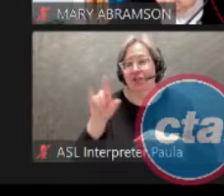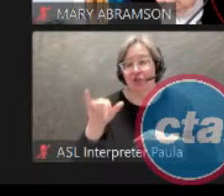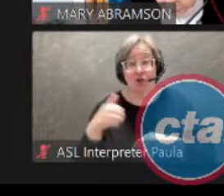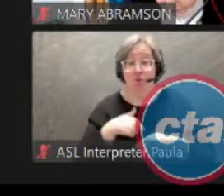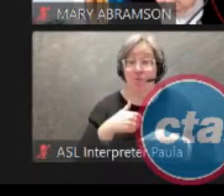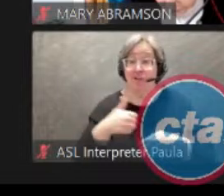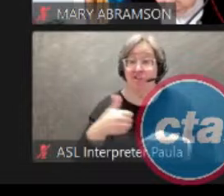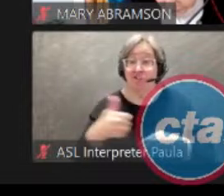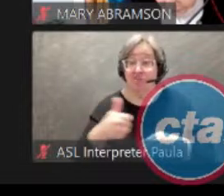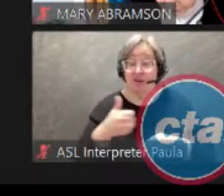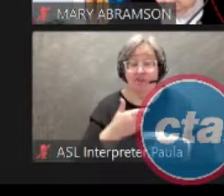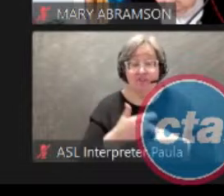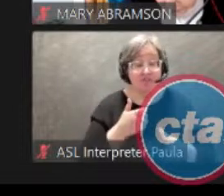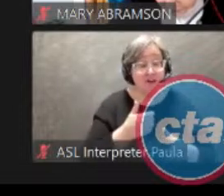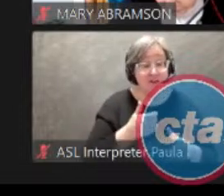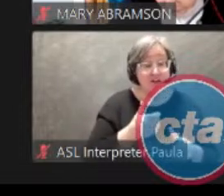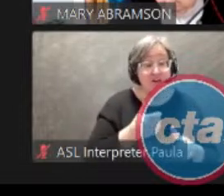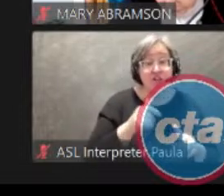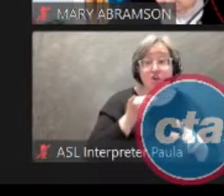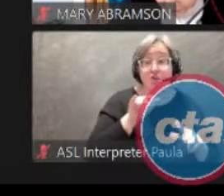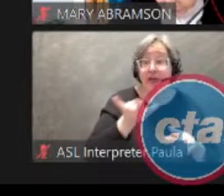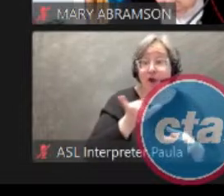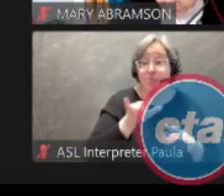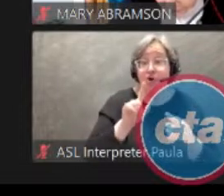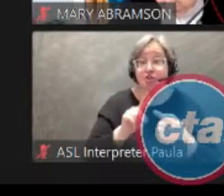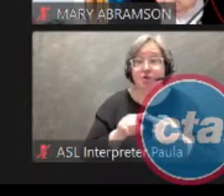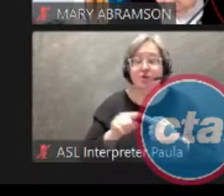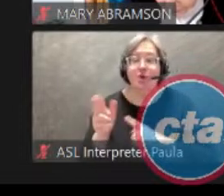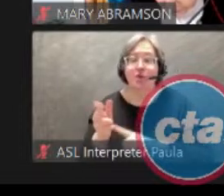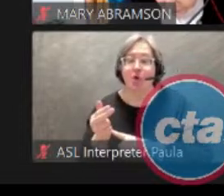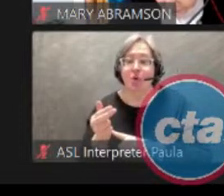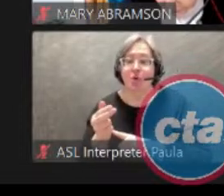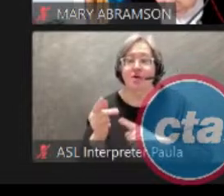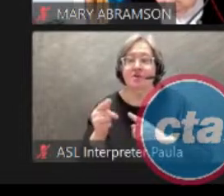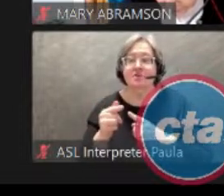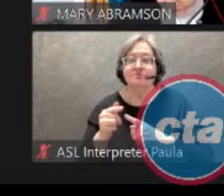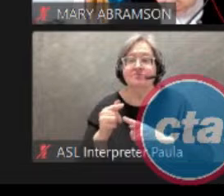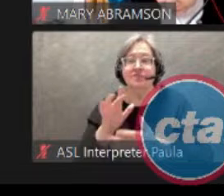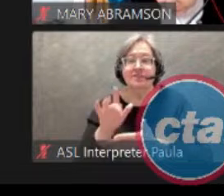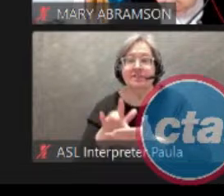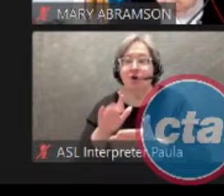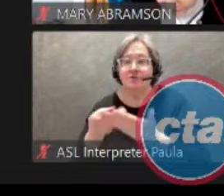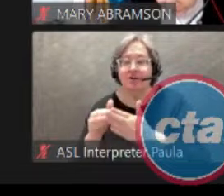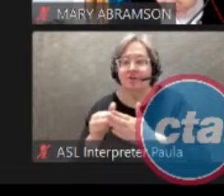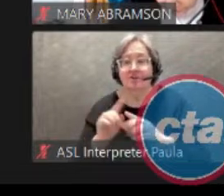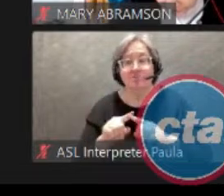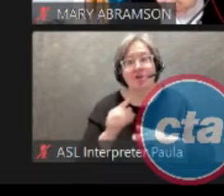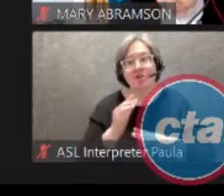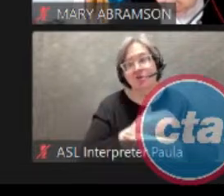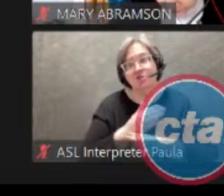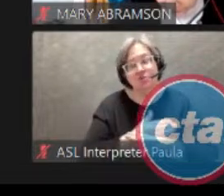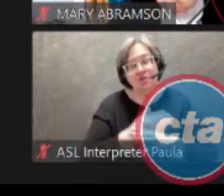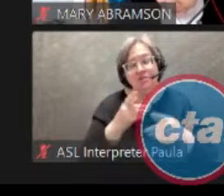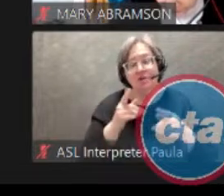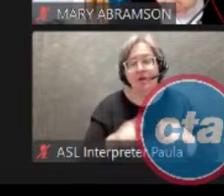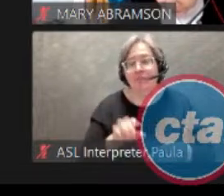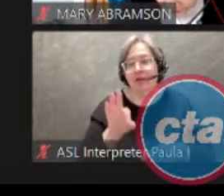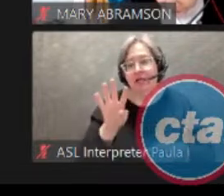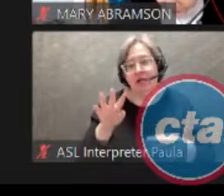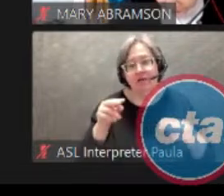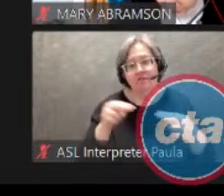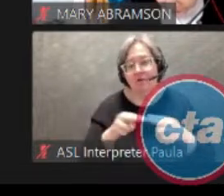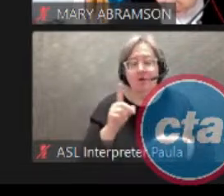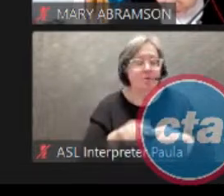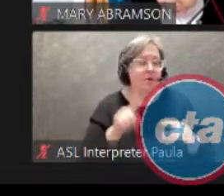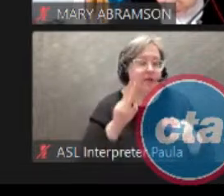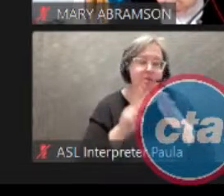back and forth from the, airports to, the hotels to downtown, et cetera, like that. With the construction happening, it's so